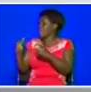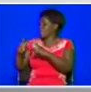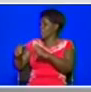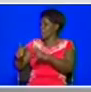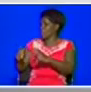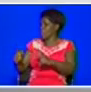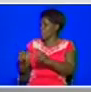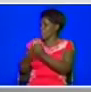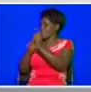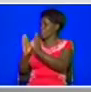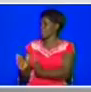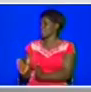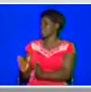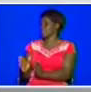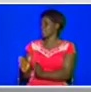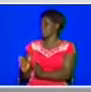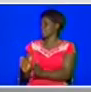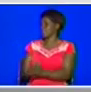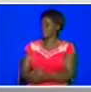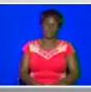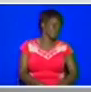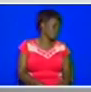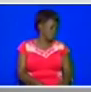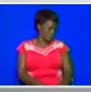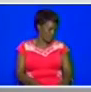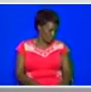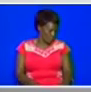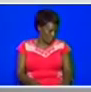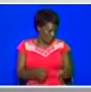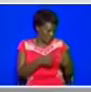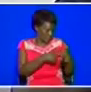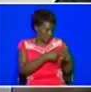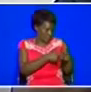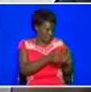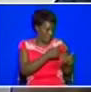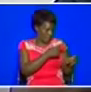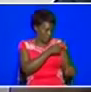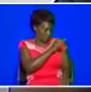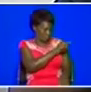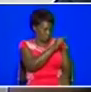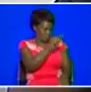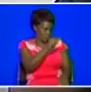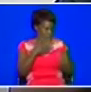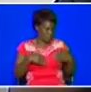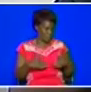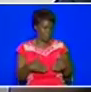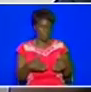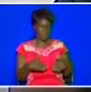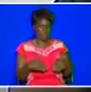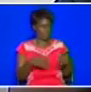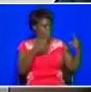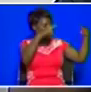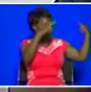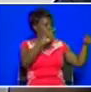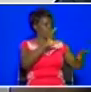his principles to begin with as a sign of good faith? You know, if you start pointing fingers in Kenya about corruption, eh, you're never going to do